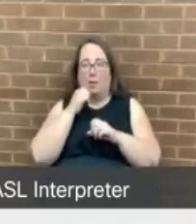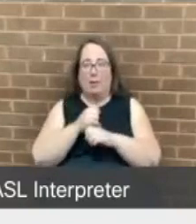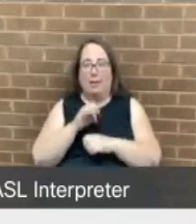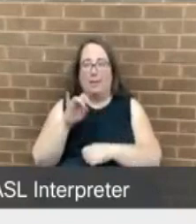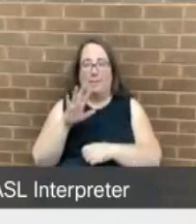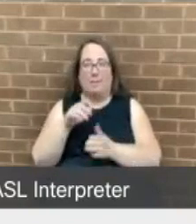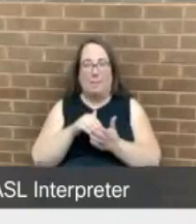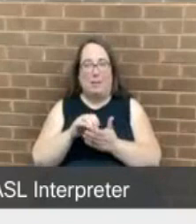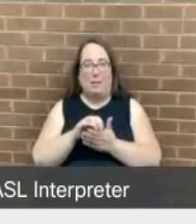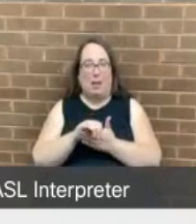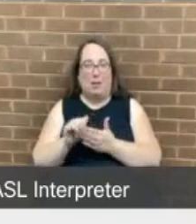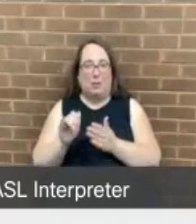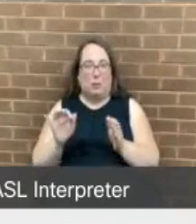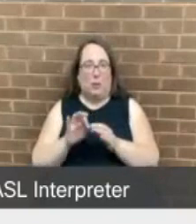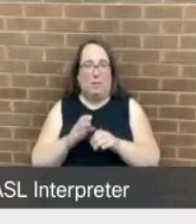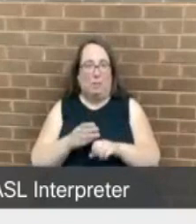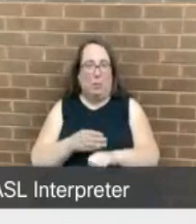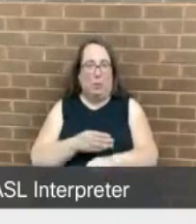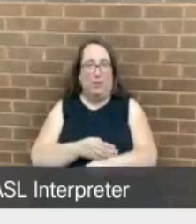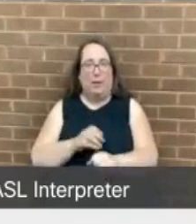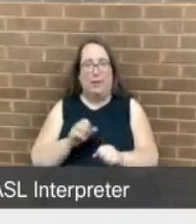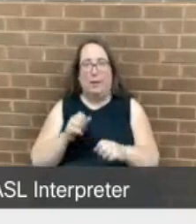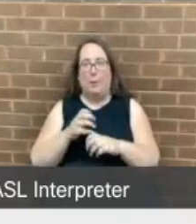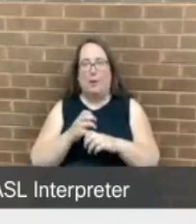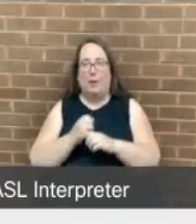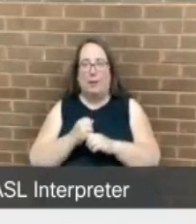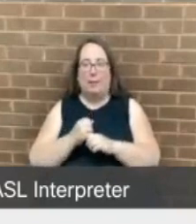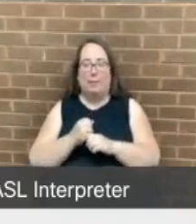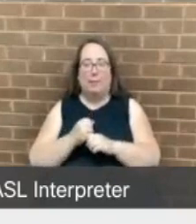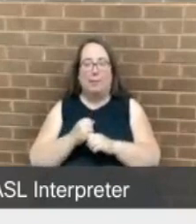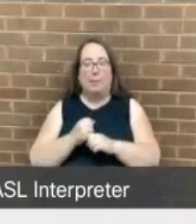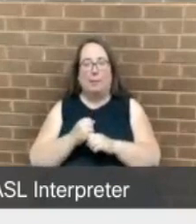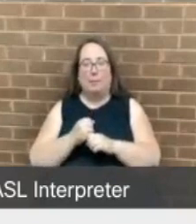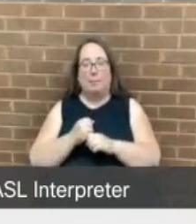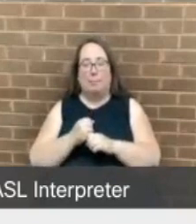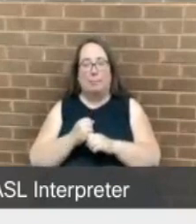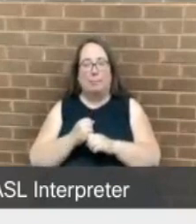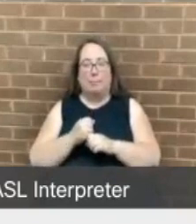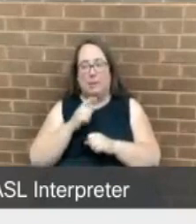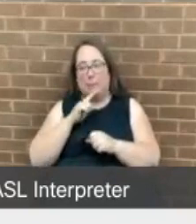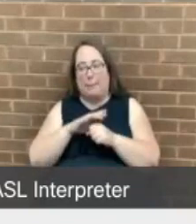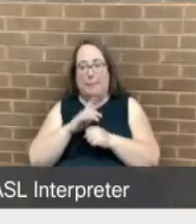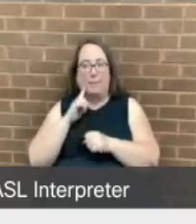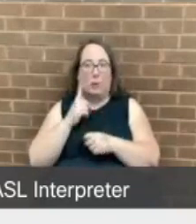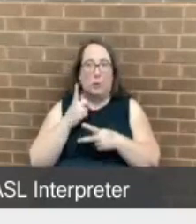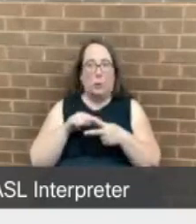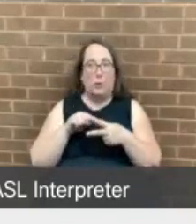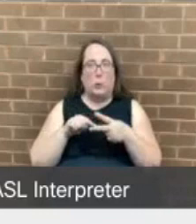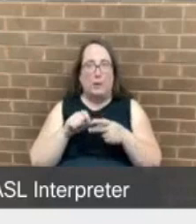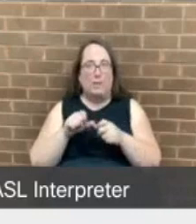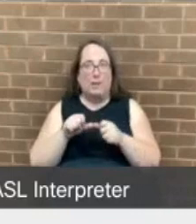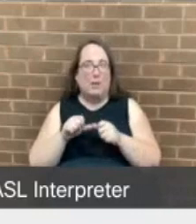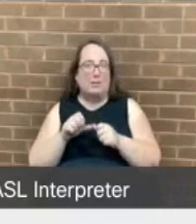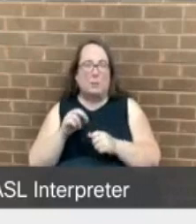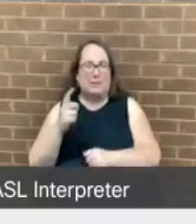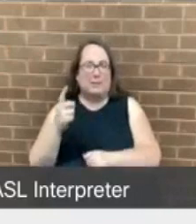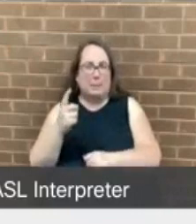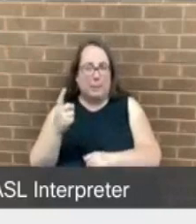worth of improvement, then can we get the design and engineering for, you know, two of these areas or something?